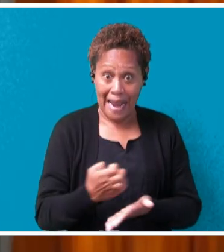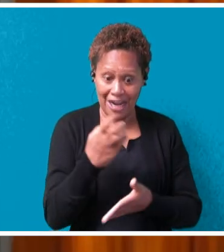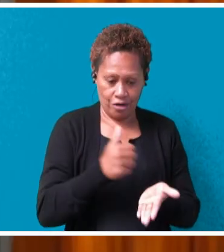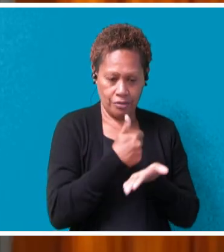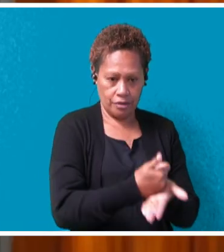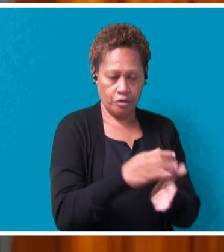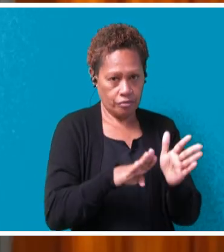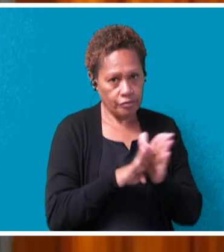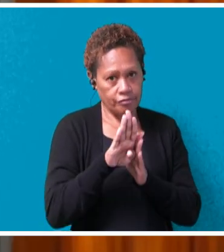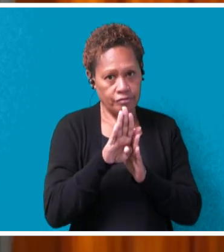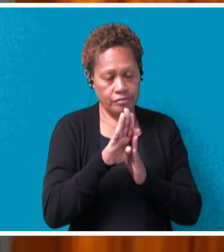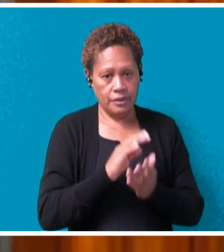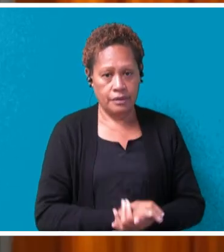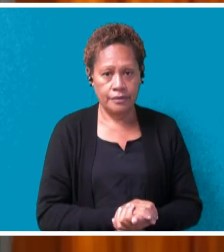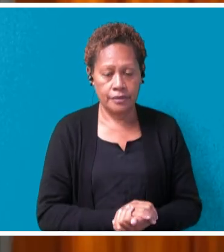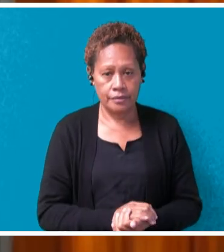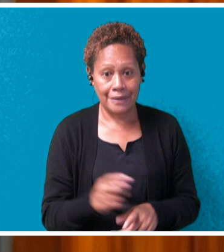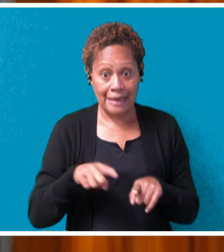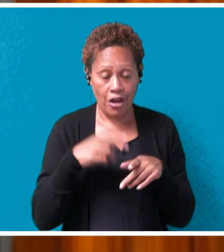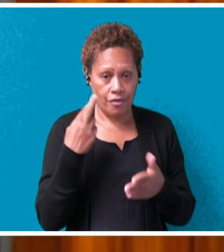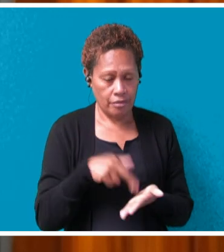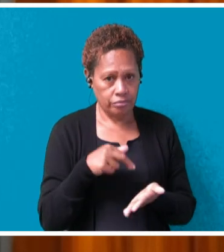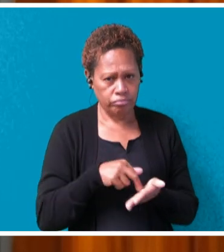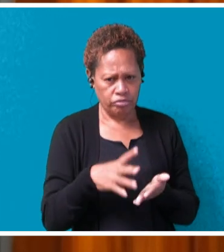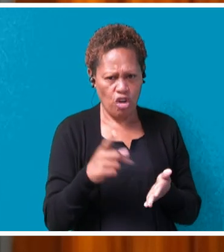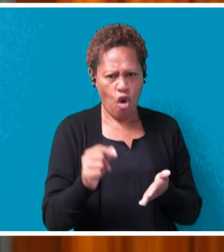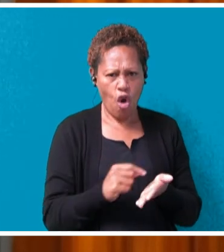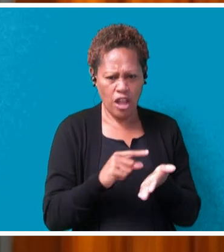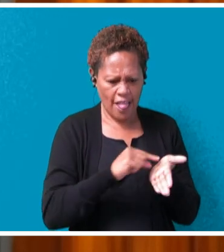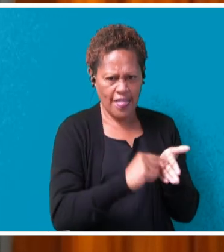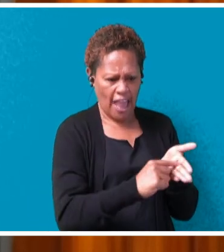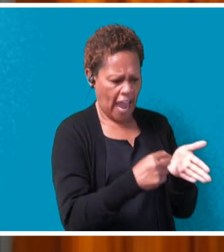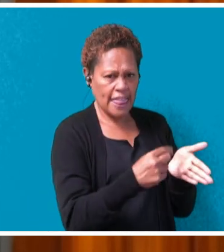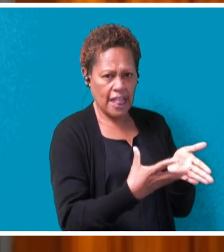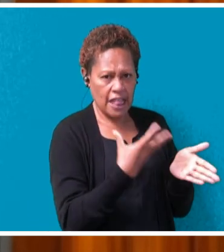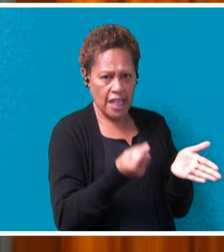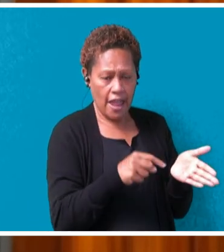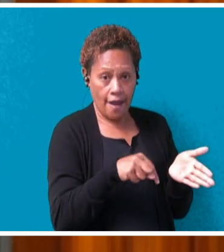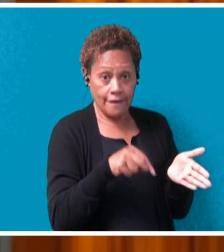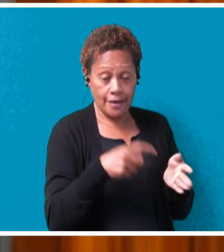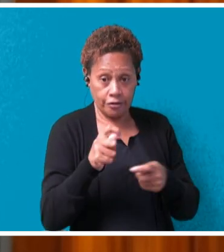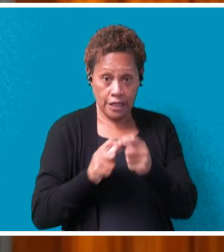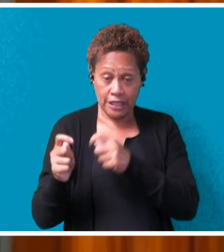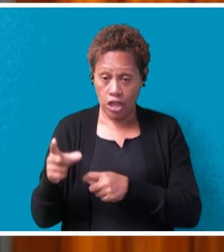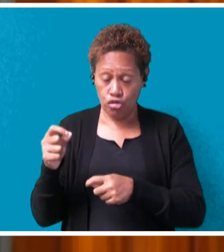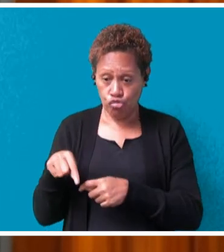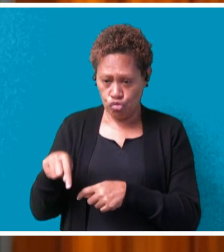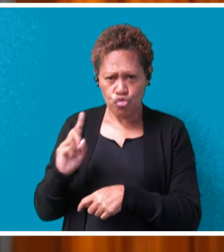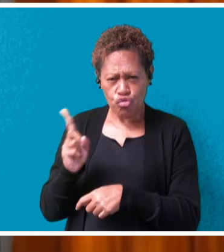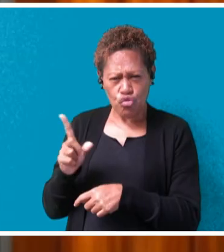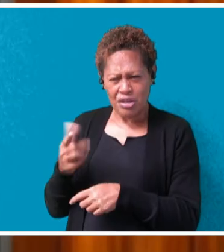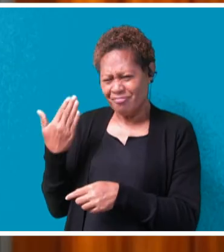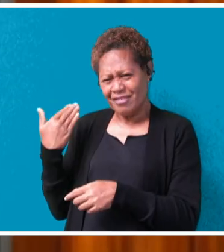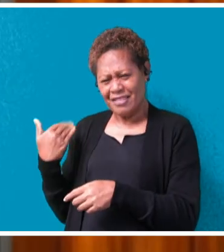growth. Similarly, the Registrar of Titles has made steady progress in transitioning from manual to semi-digital